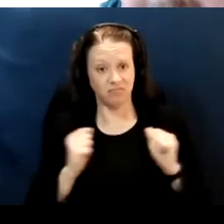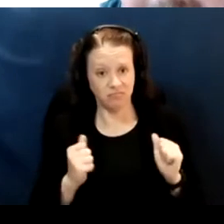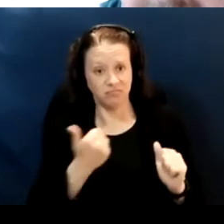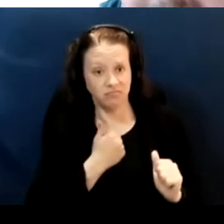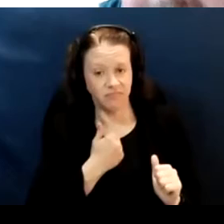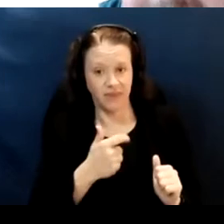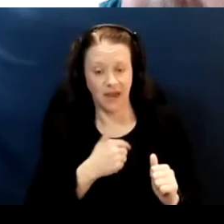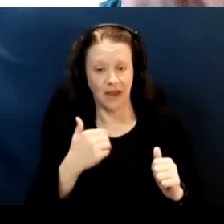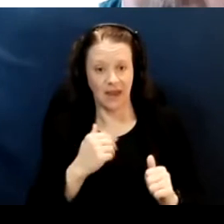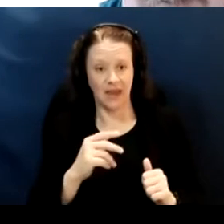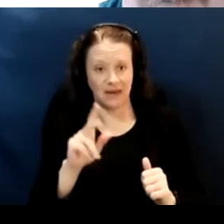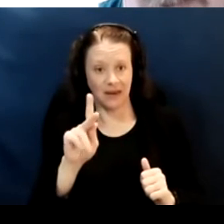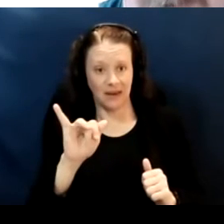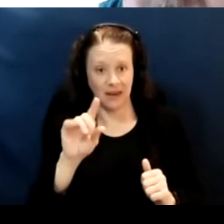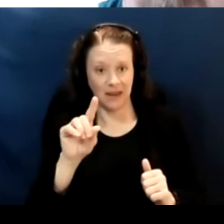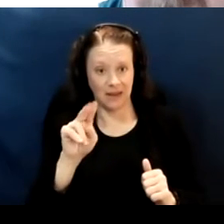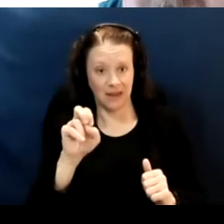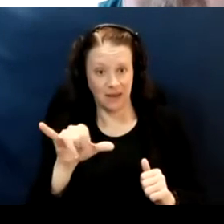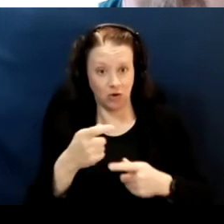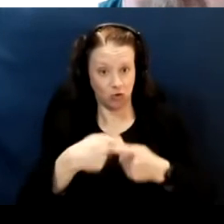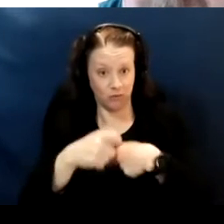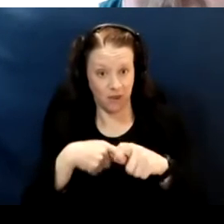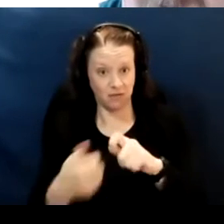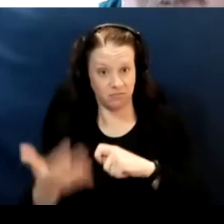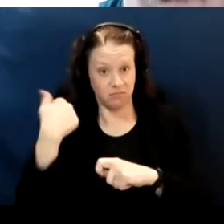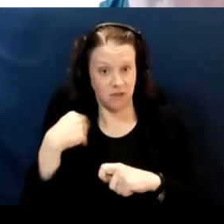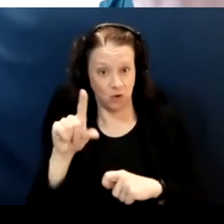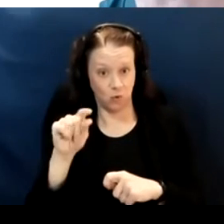had a kidney transplant in